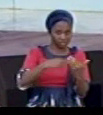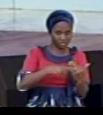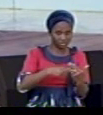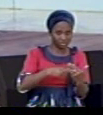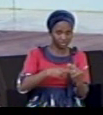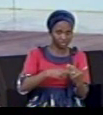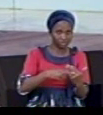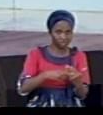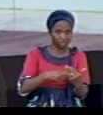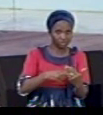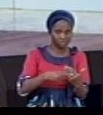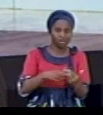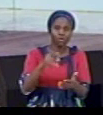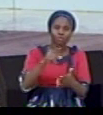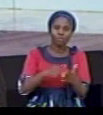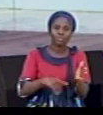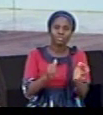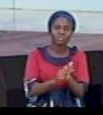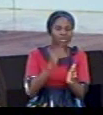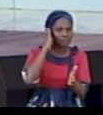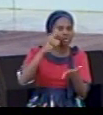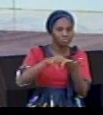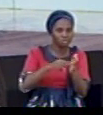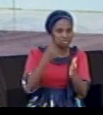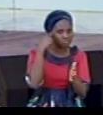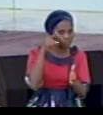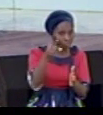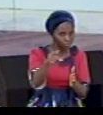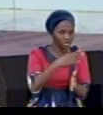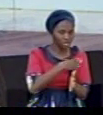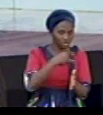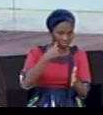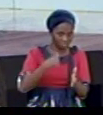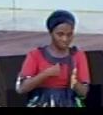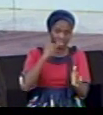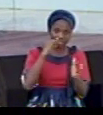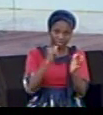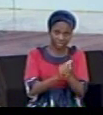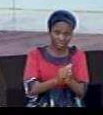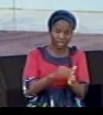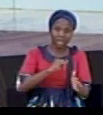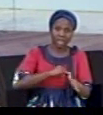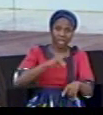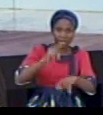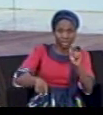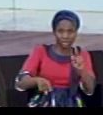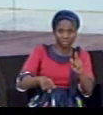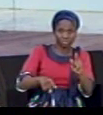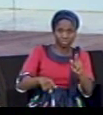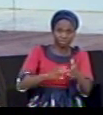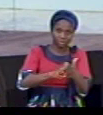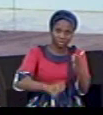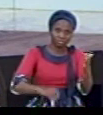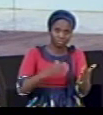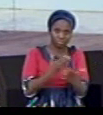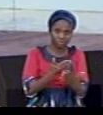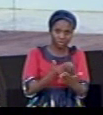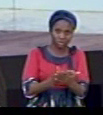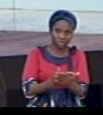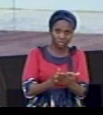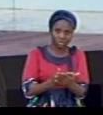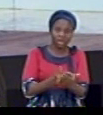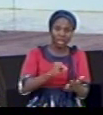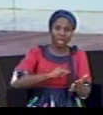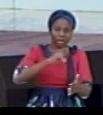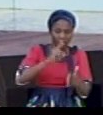What that will mean for me and for you is that I cannot take money away. I cannot take